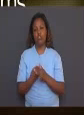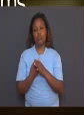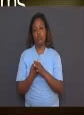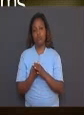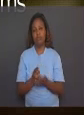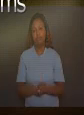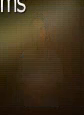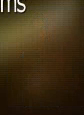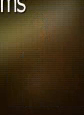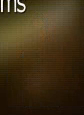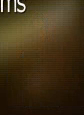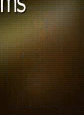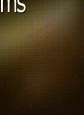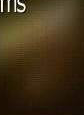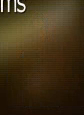Begin.